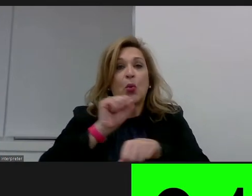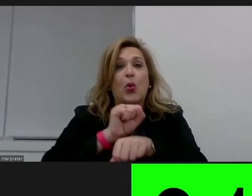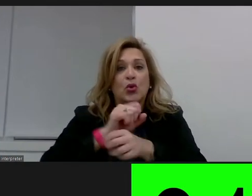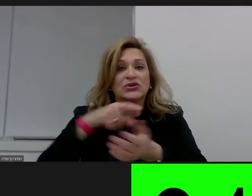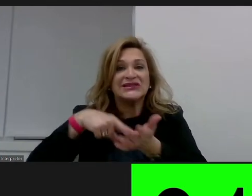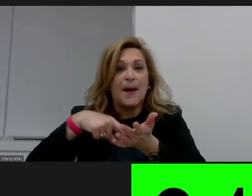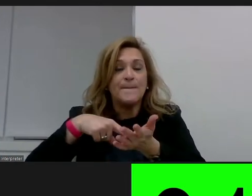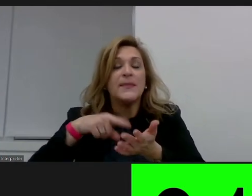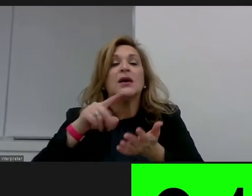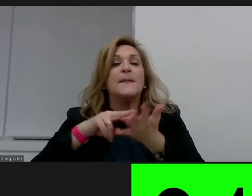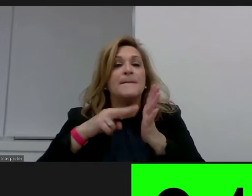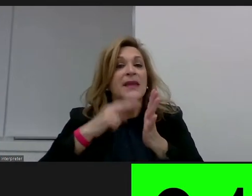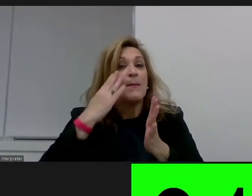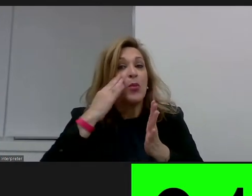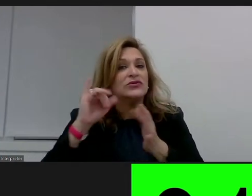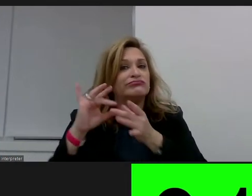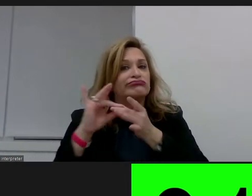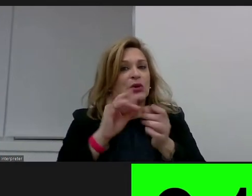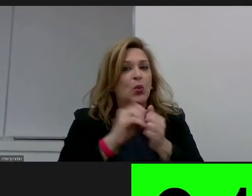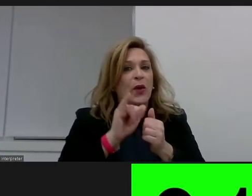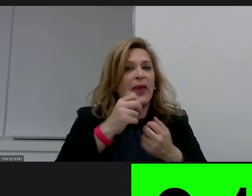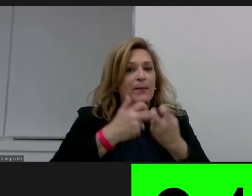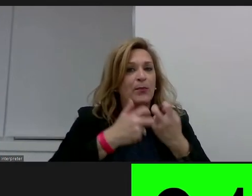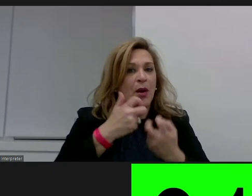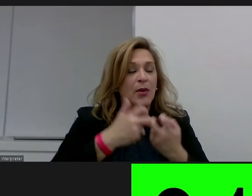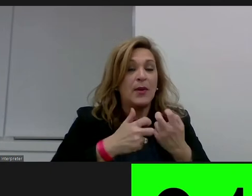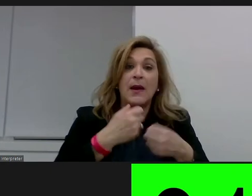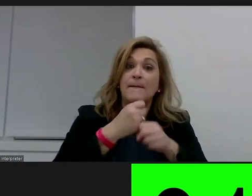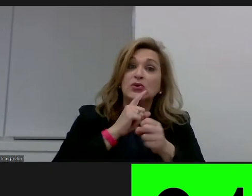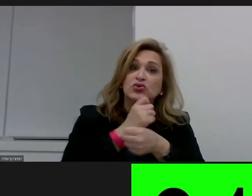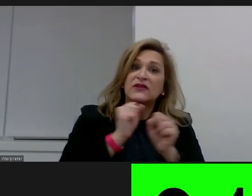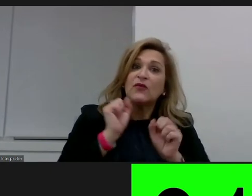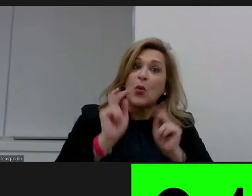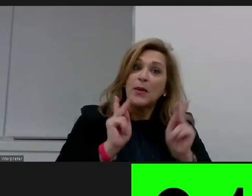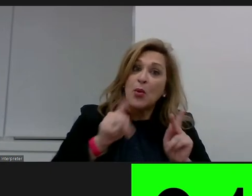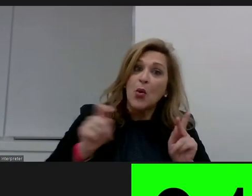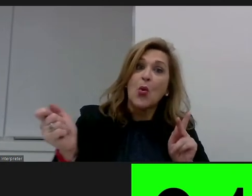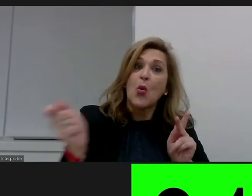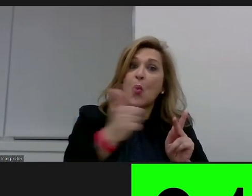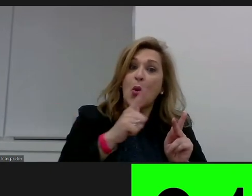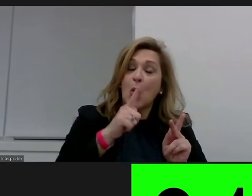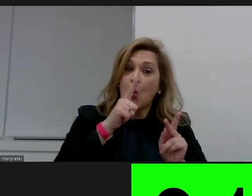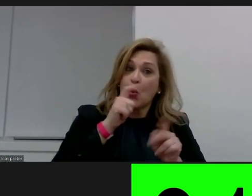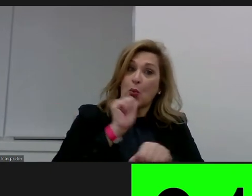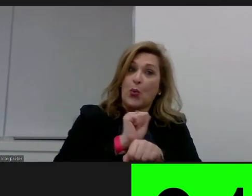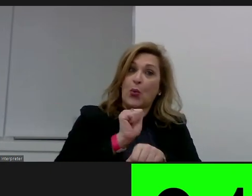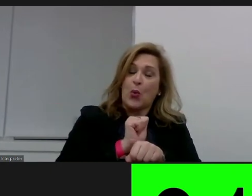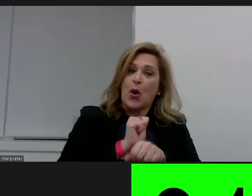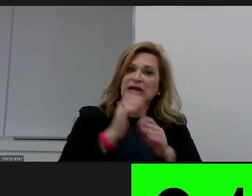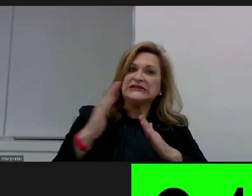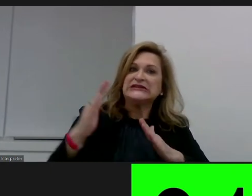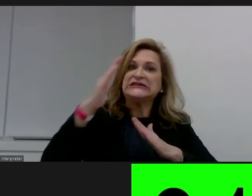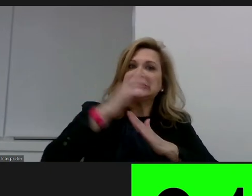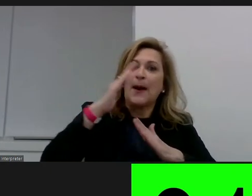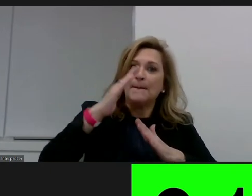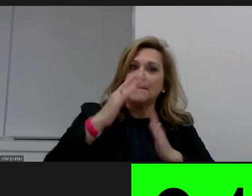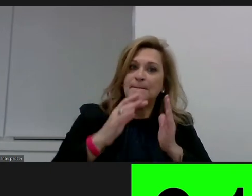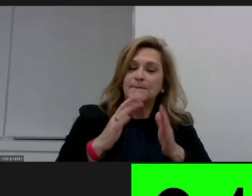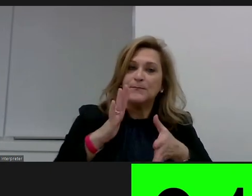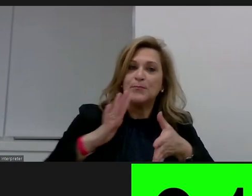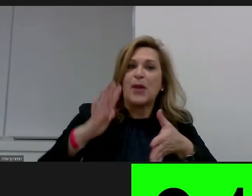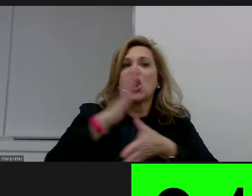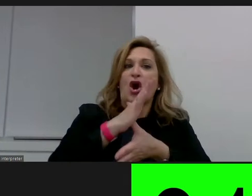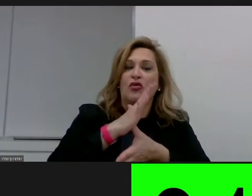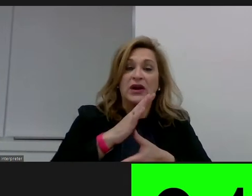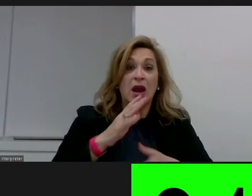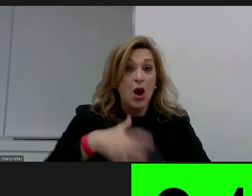We need to ensure that the safety of all of our employees are made a top priority. Also, pregnant women cannot be